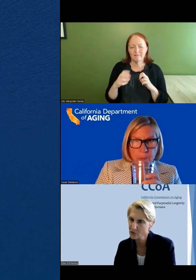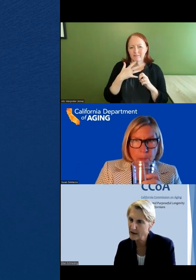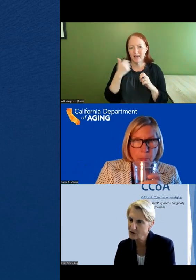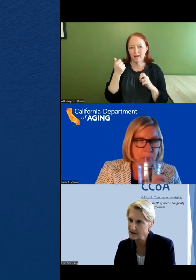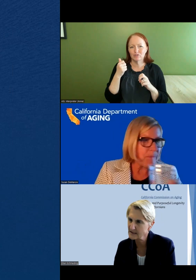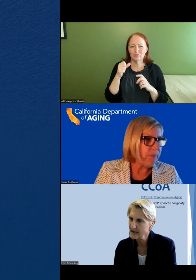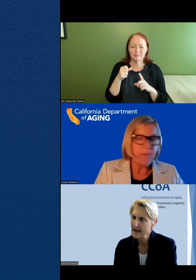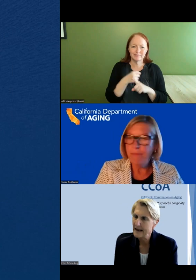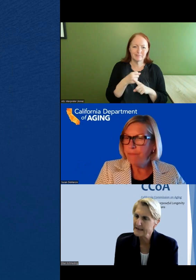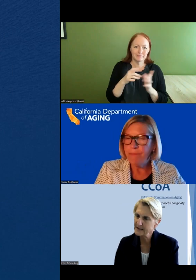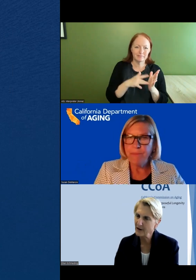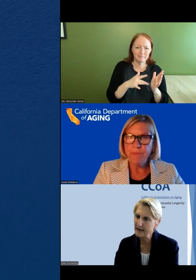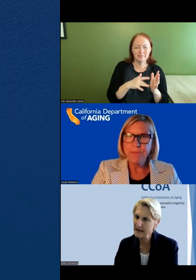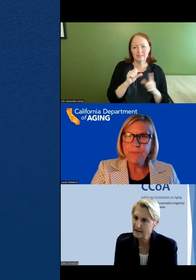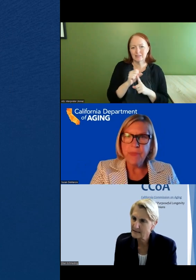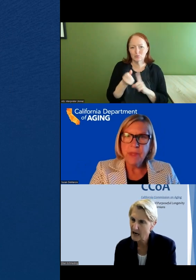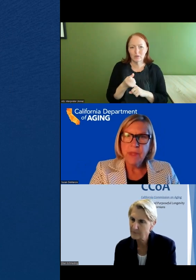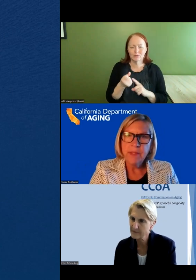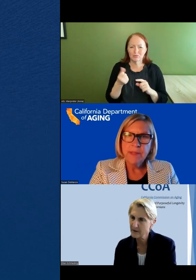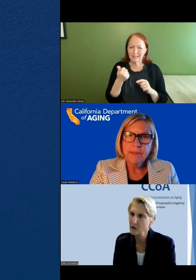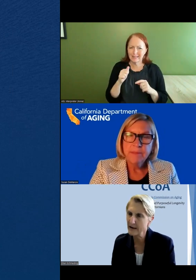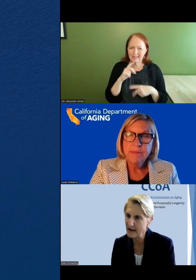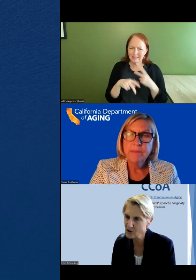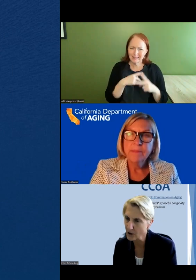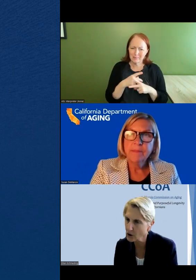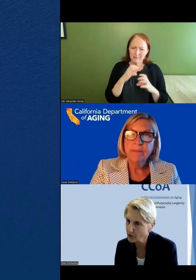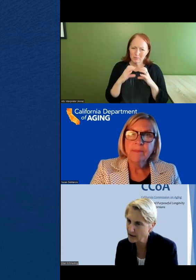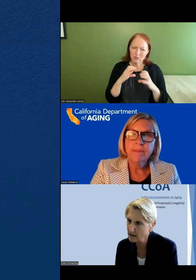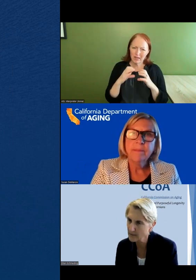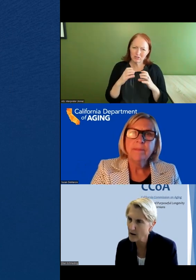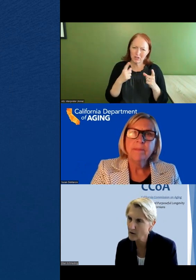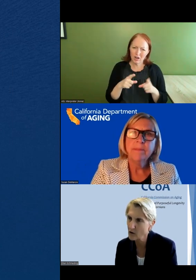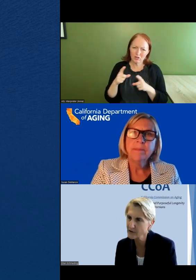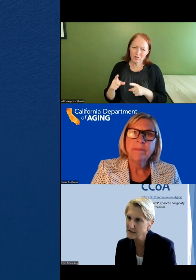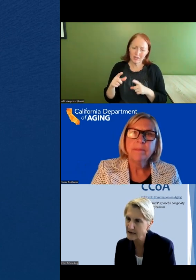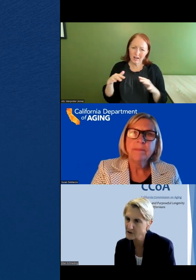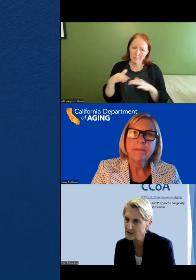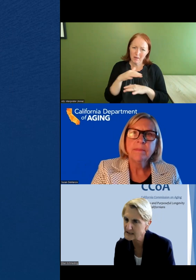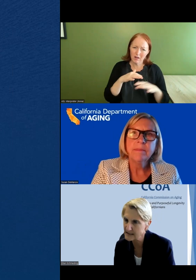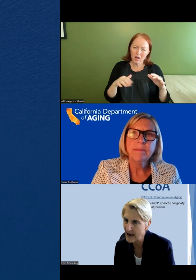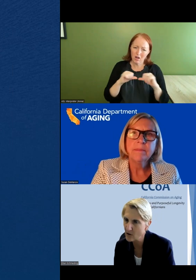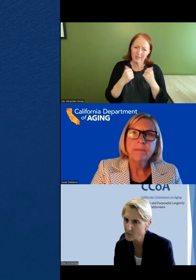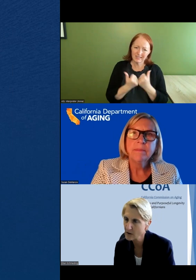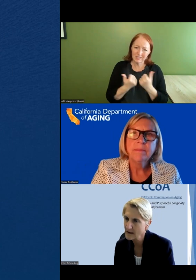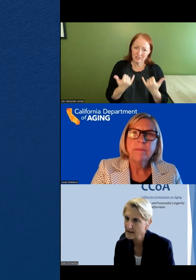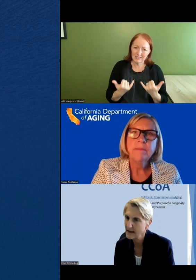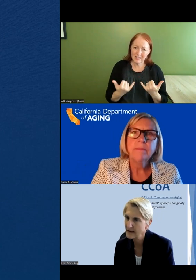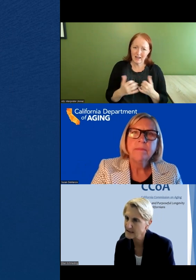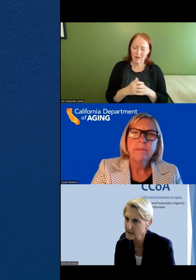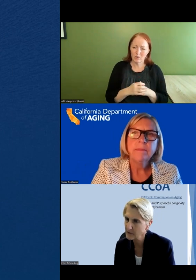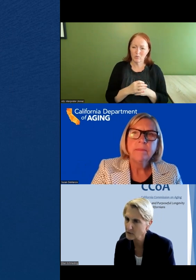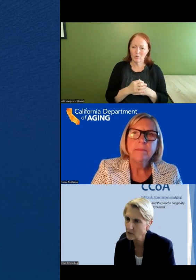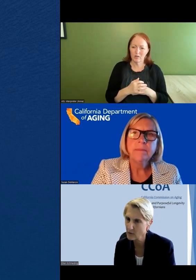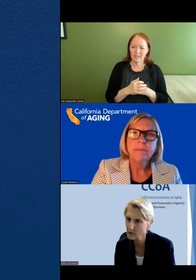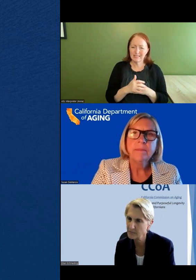abuse situations. Is there any type of communication occurring among all these agencies now that